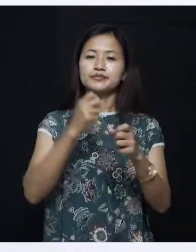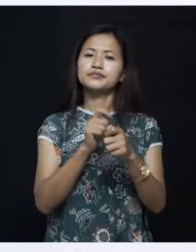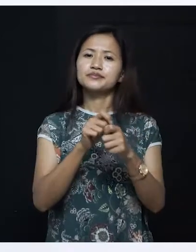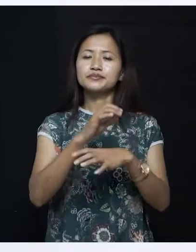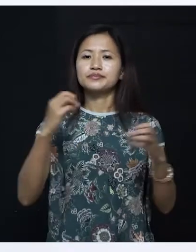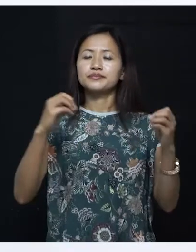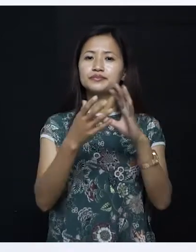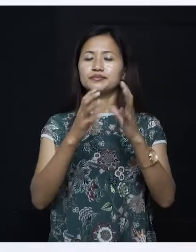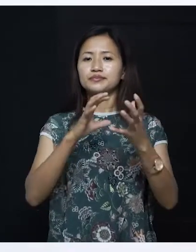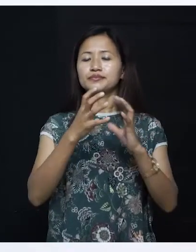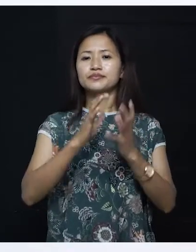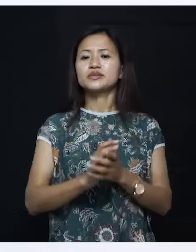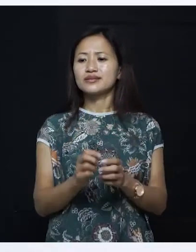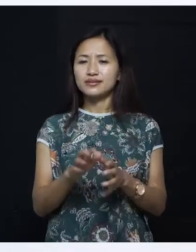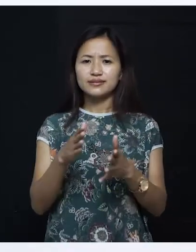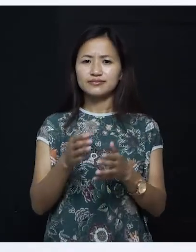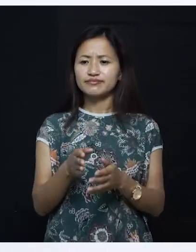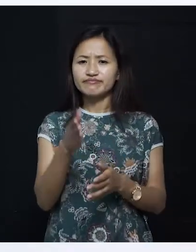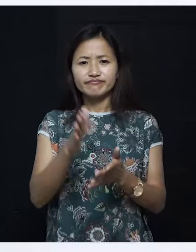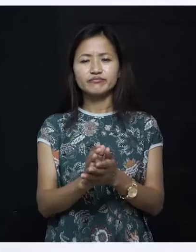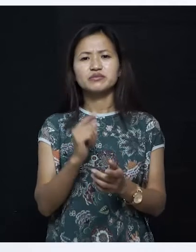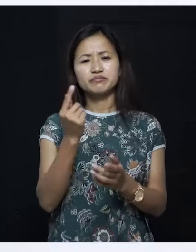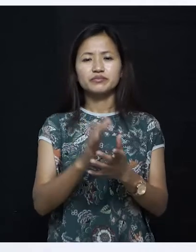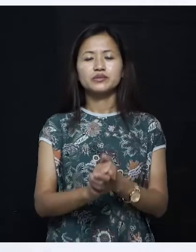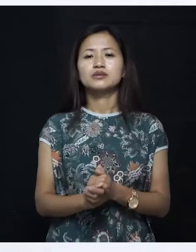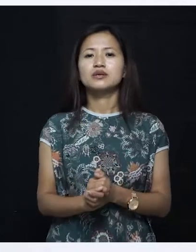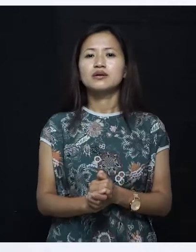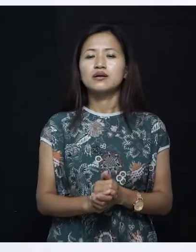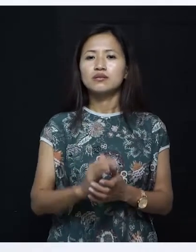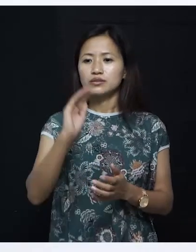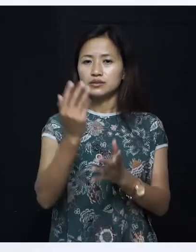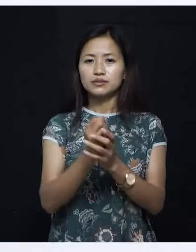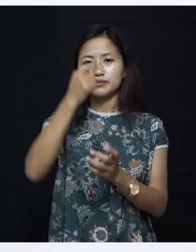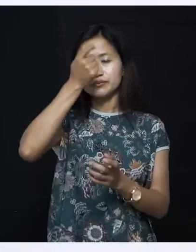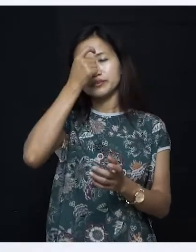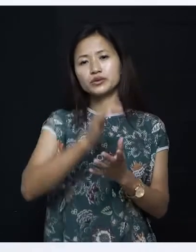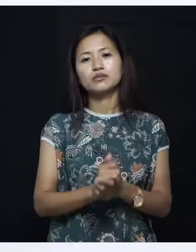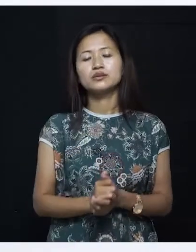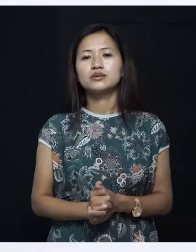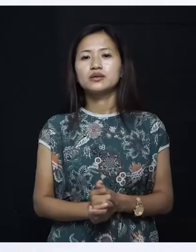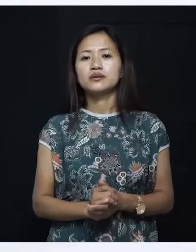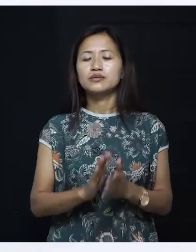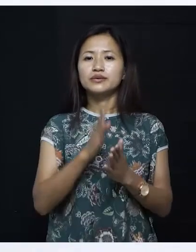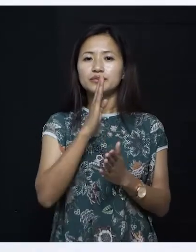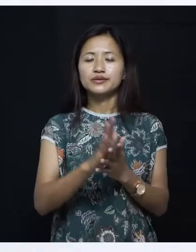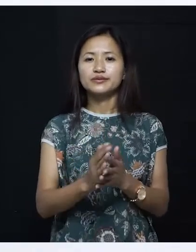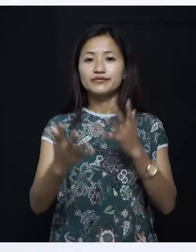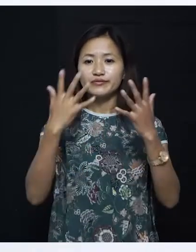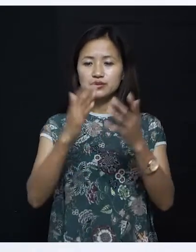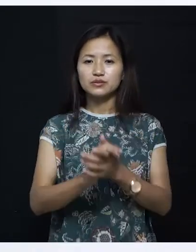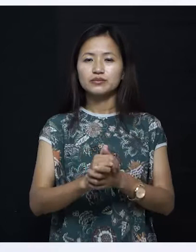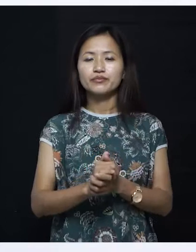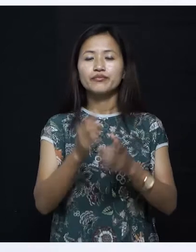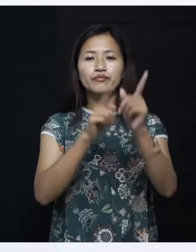again there are some disadvantages, or we can say some problems. some problems that are being faced by